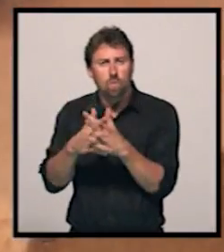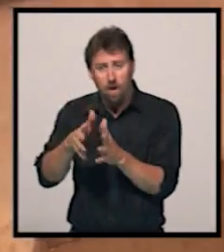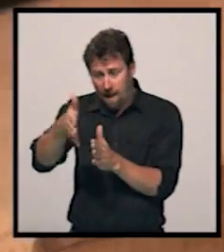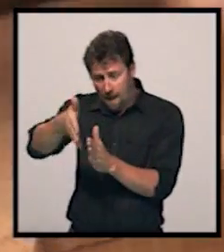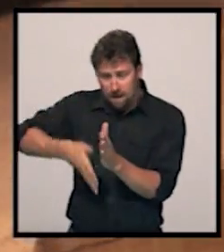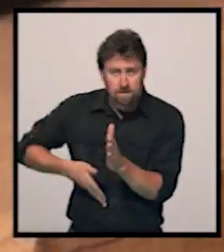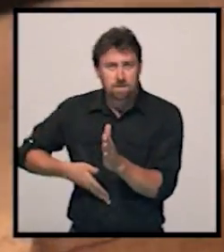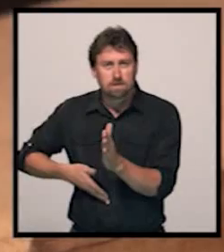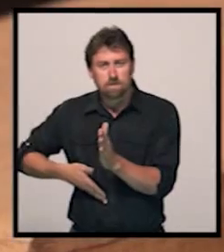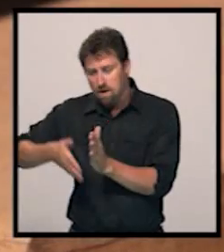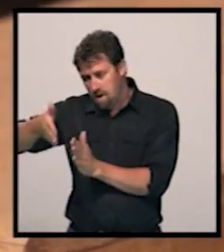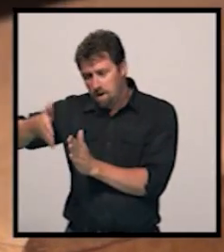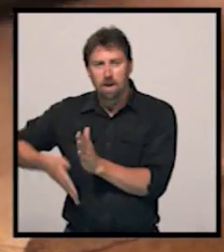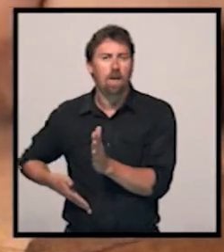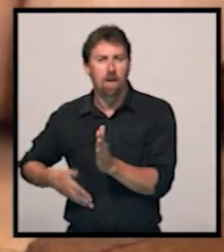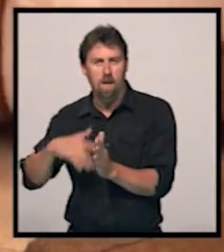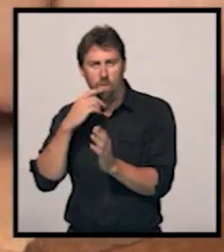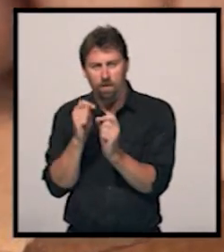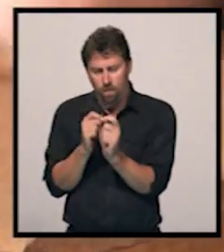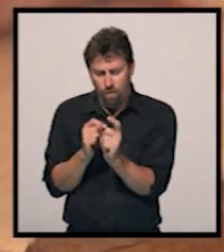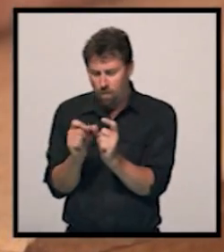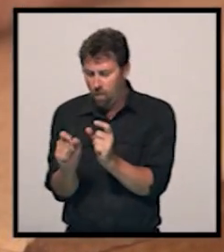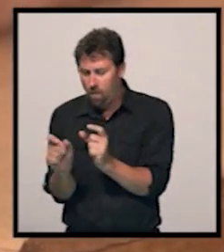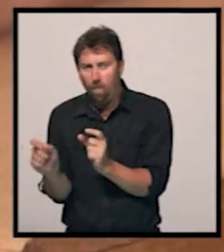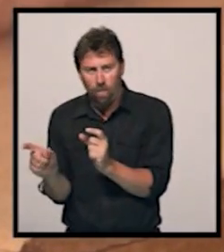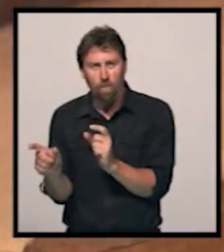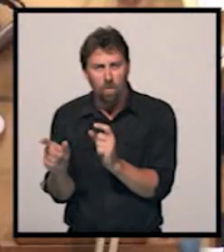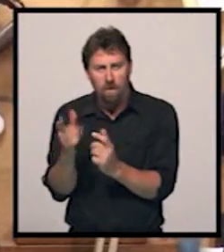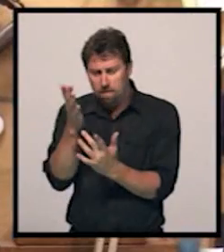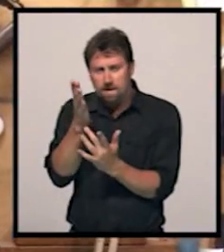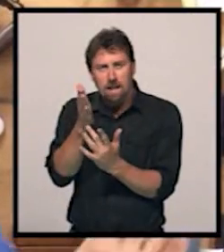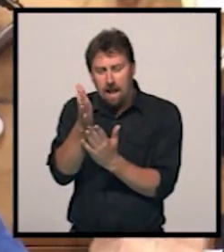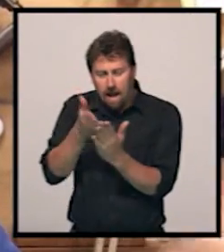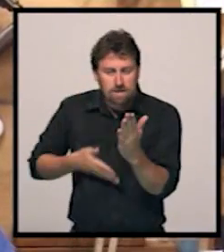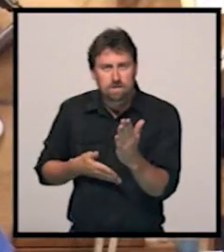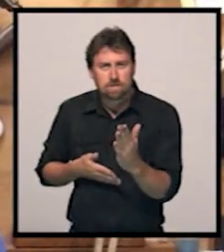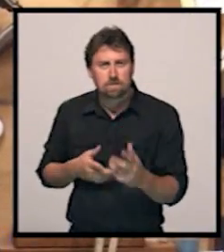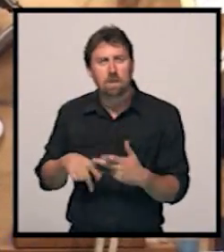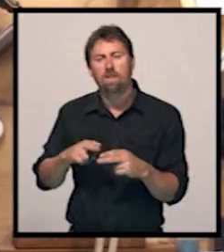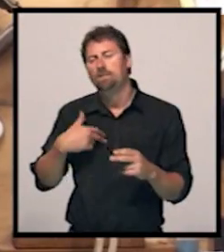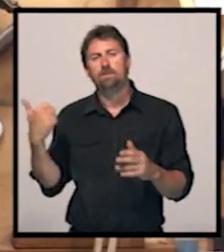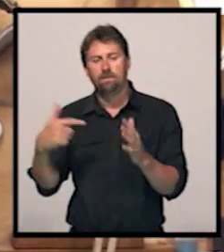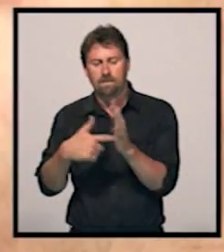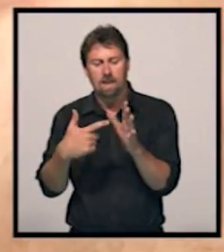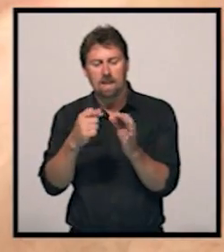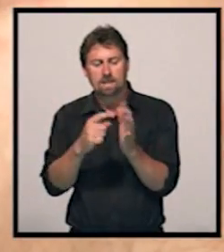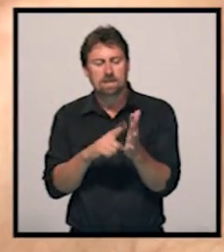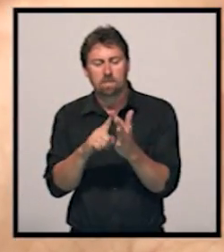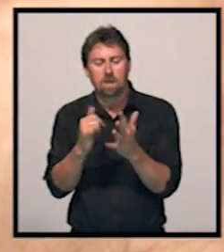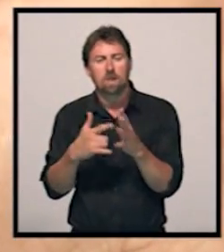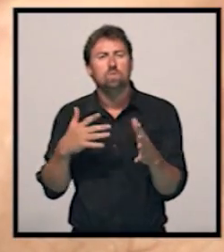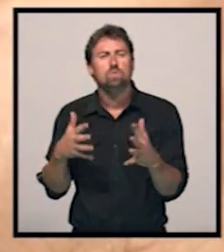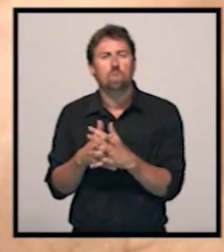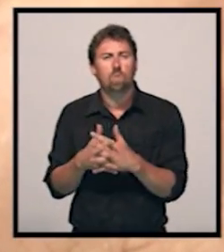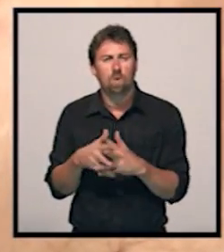be nicely spaced with a very fine cut down the middle. If I was to cut this on the table saw, I'd have about a 3